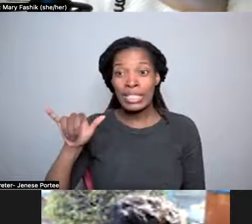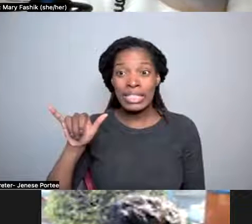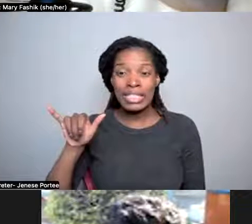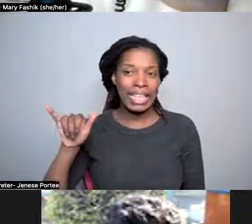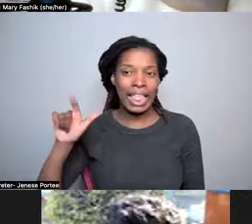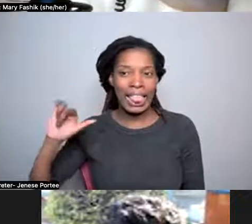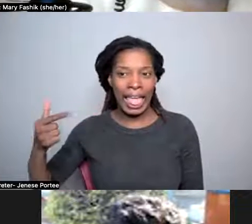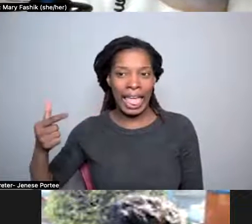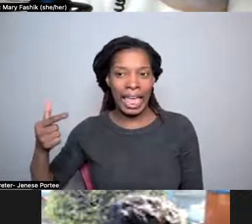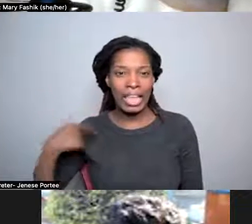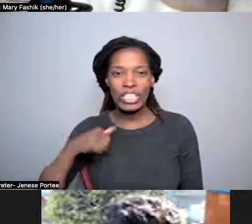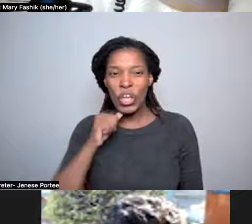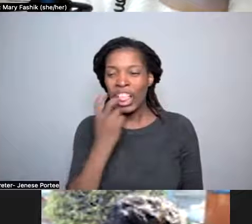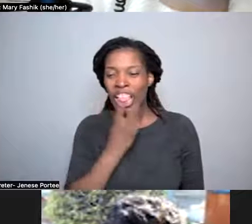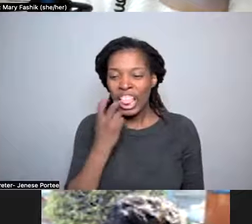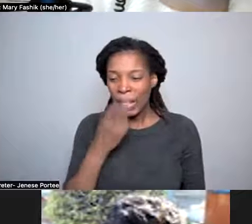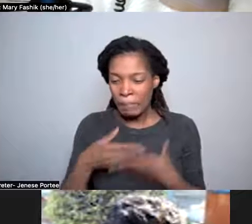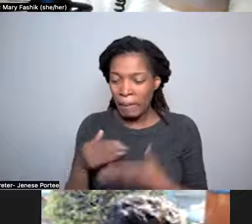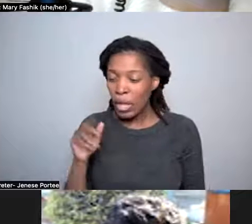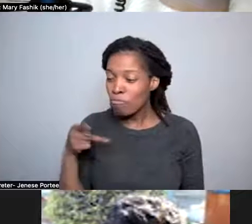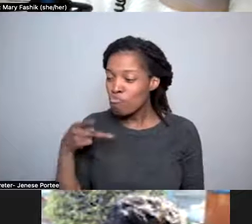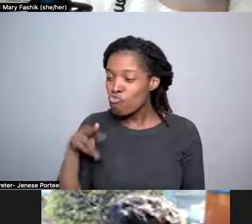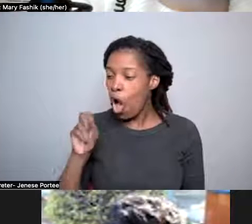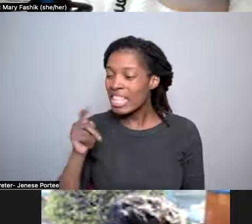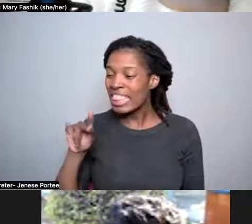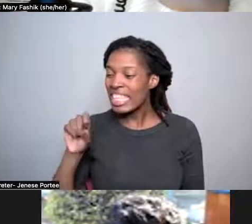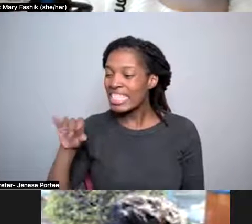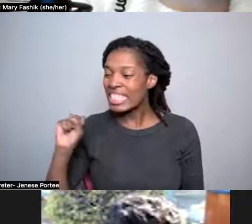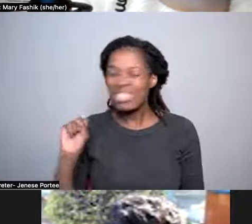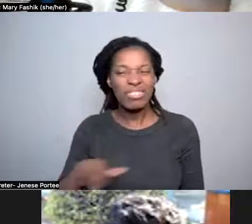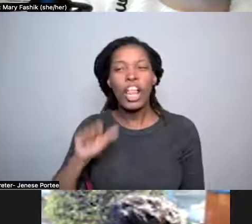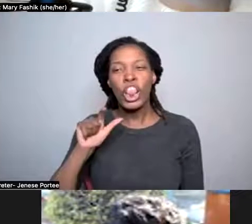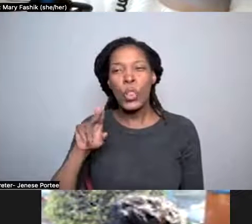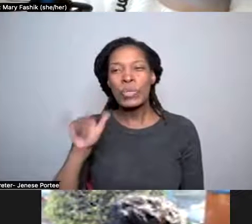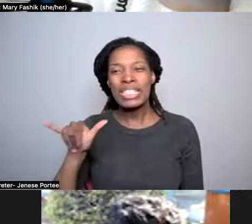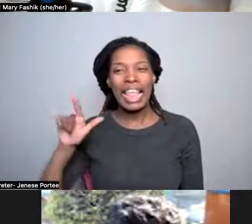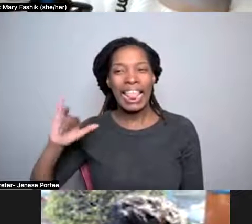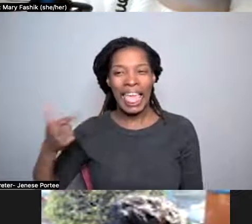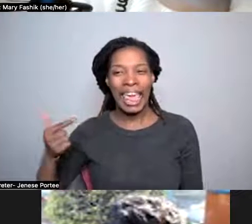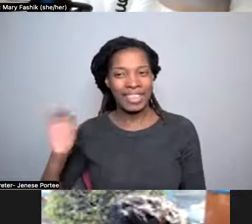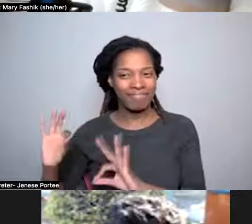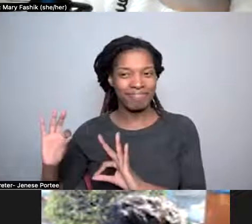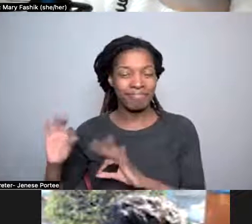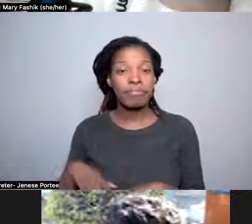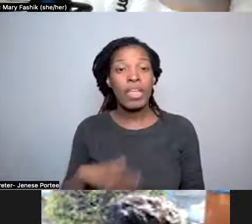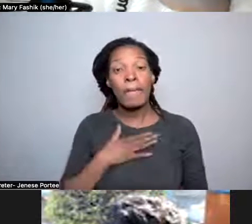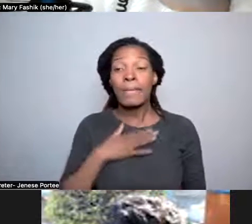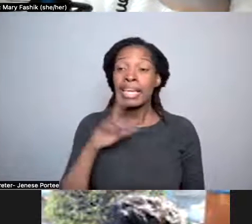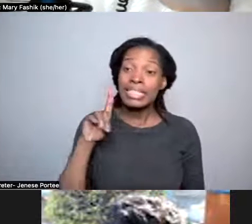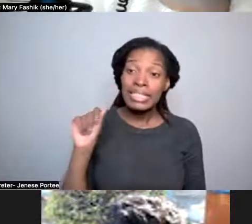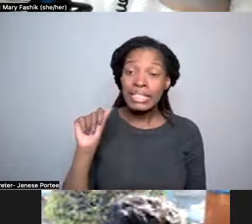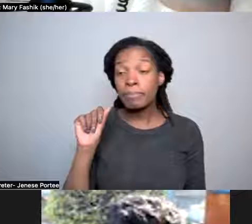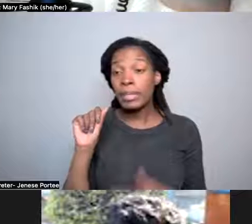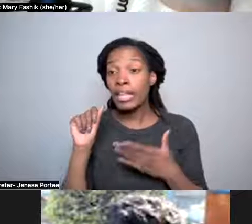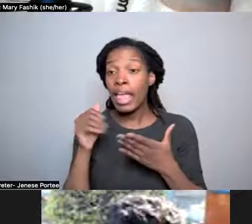right? Now my journey as a disability advocate has been a bit of a roller coaster, from Lucy leg being